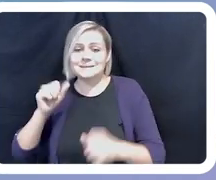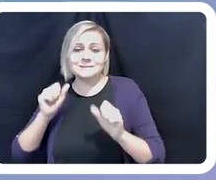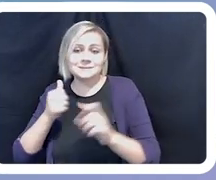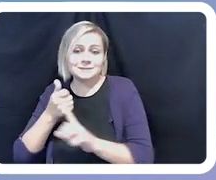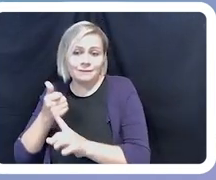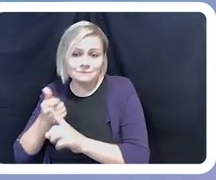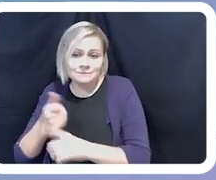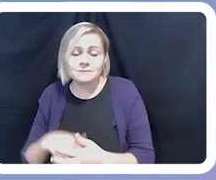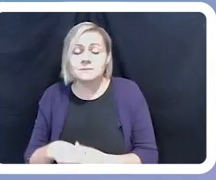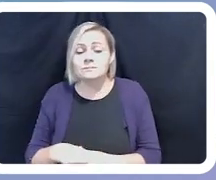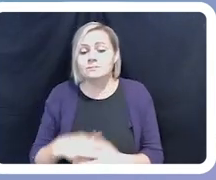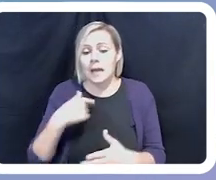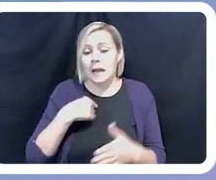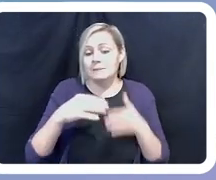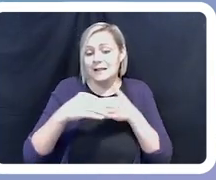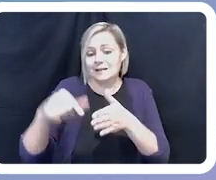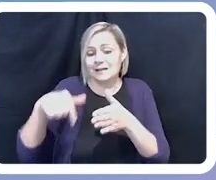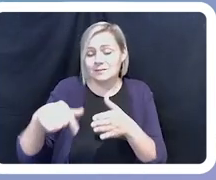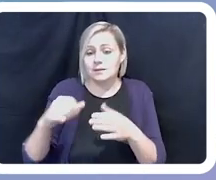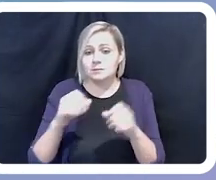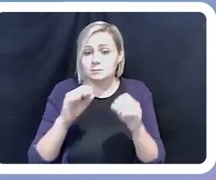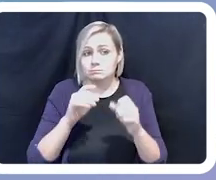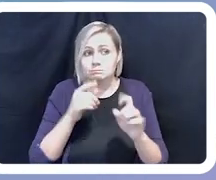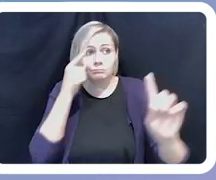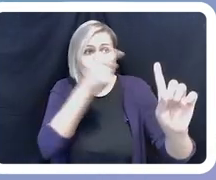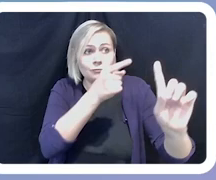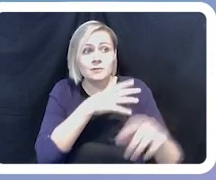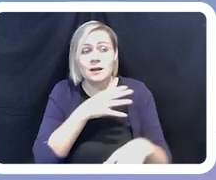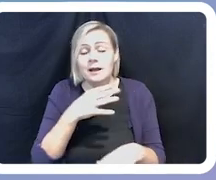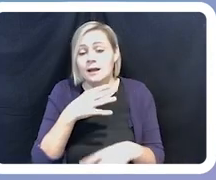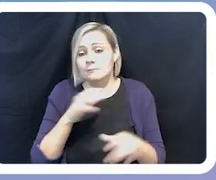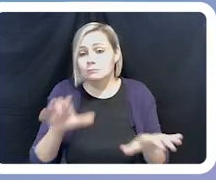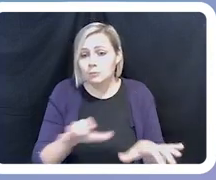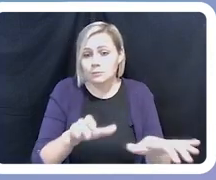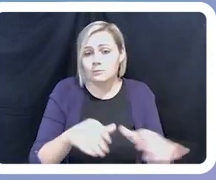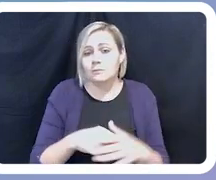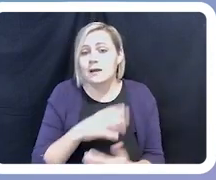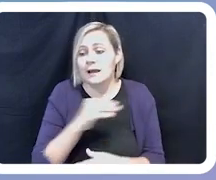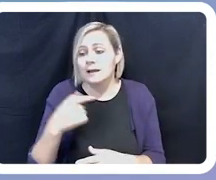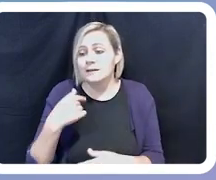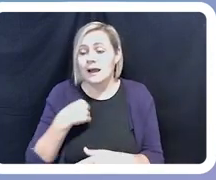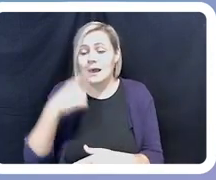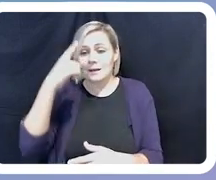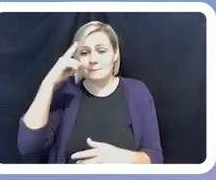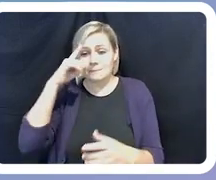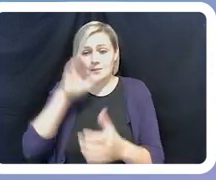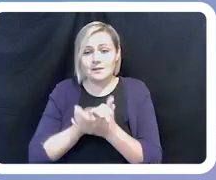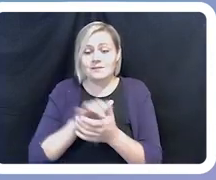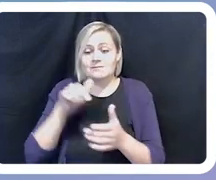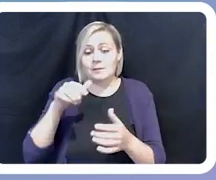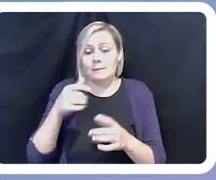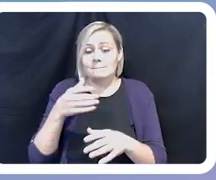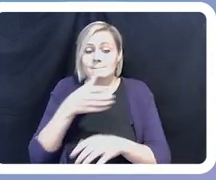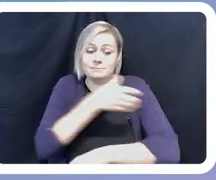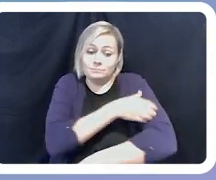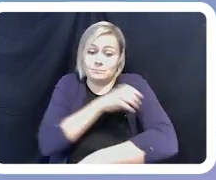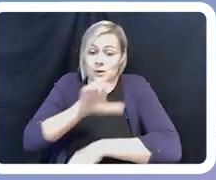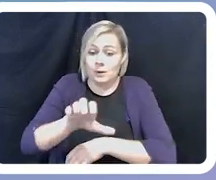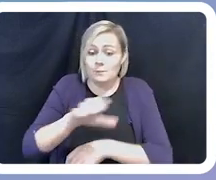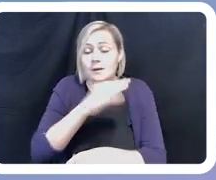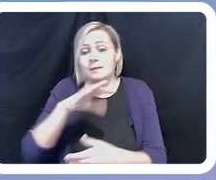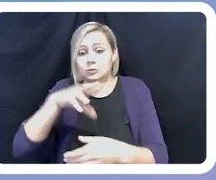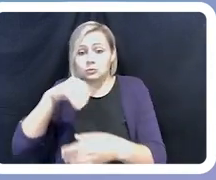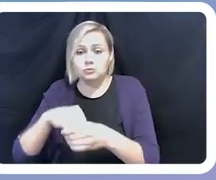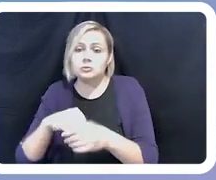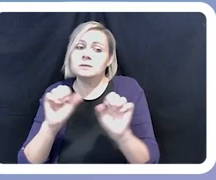for me, and more than three decades, I can attest that the power of inclusion is transformative. And with the support of